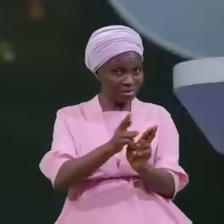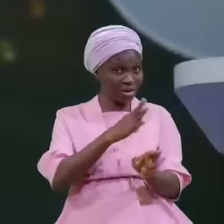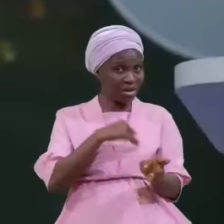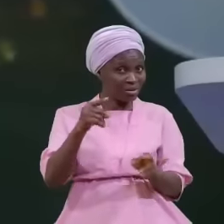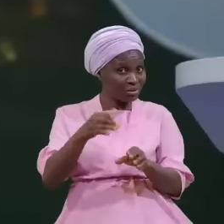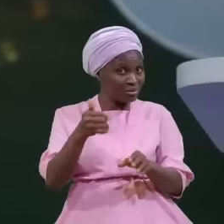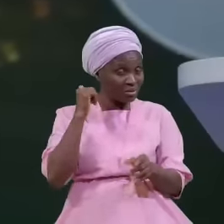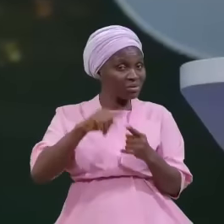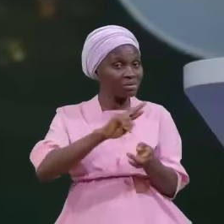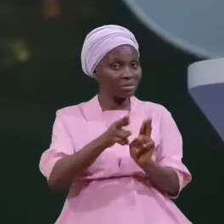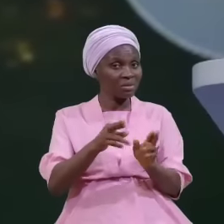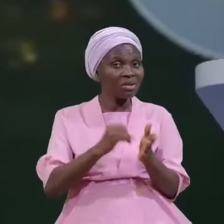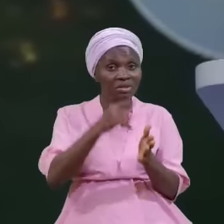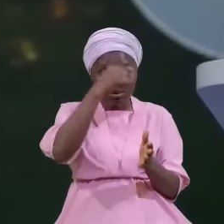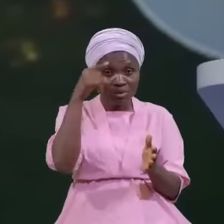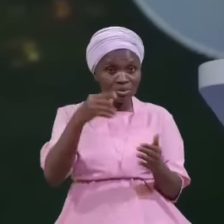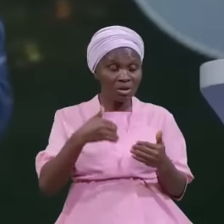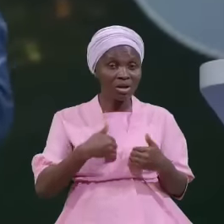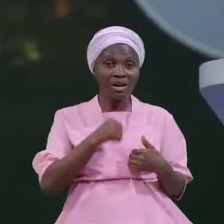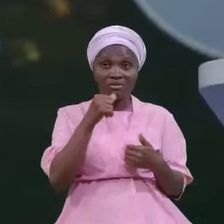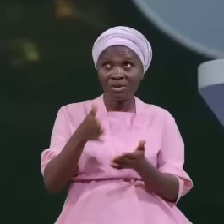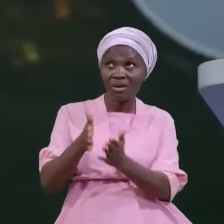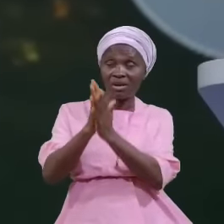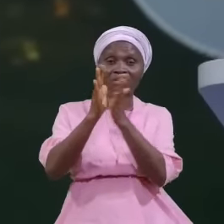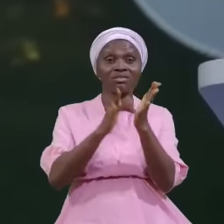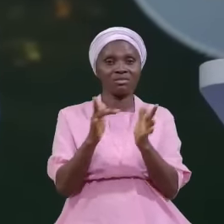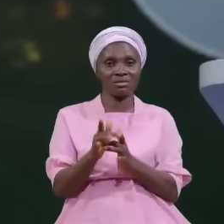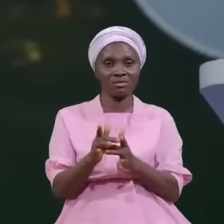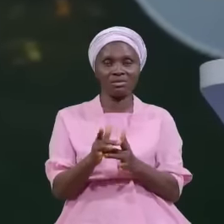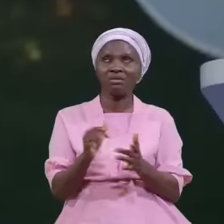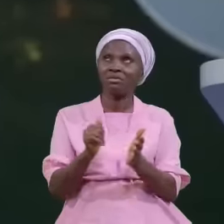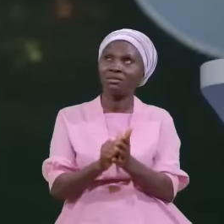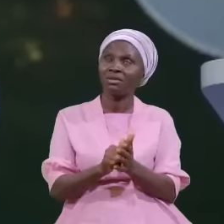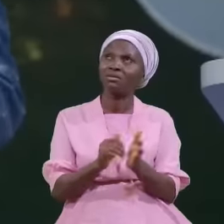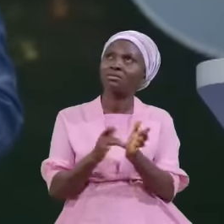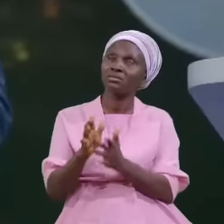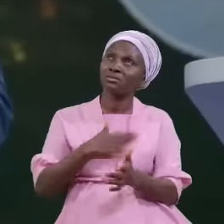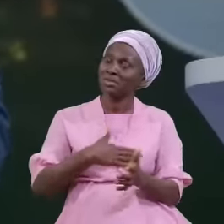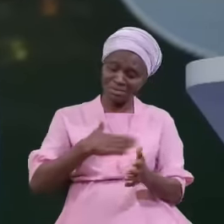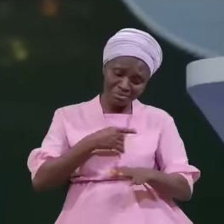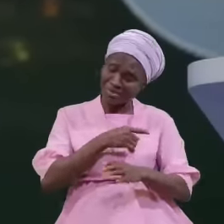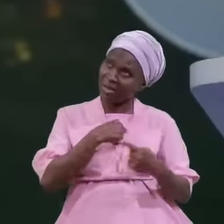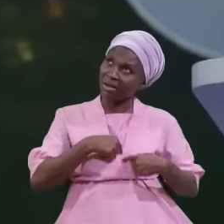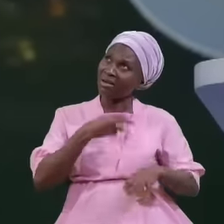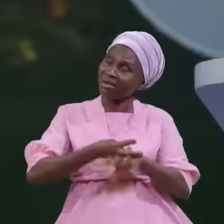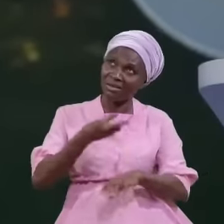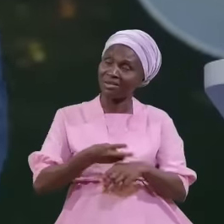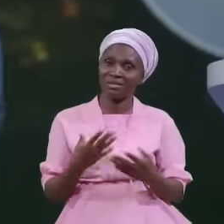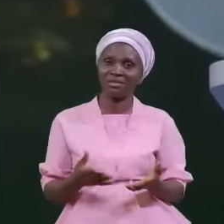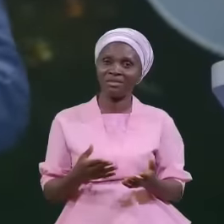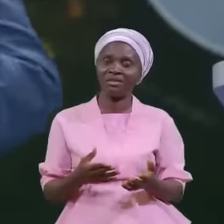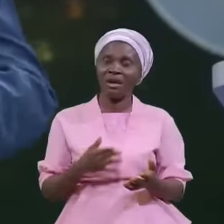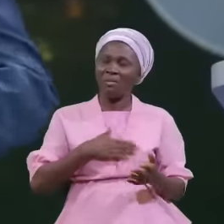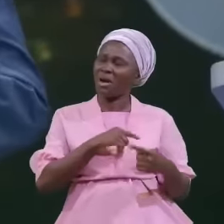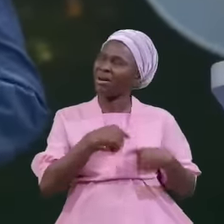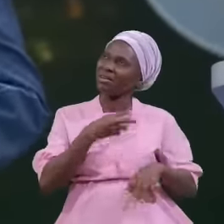are not asking Jesus. My heart is hard. The habit is ingrained in me, and